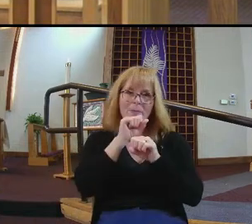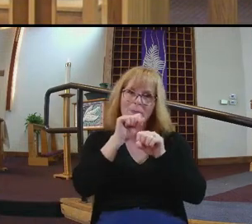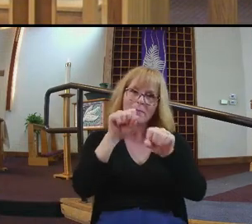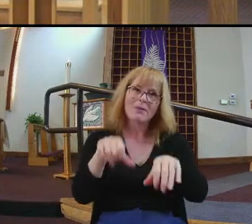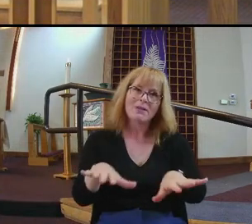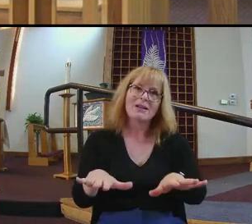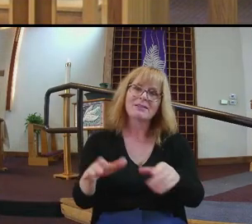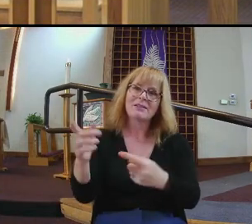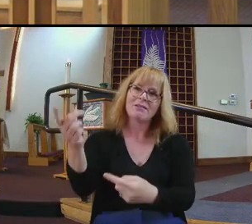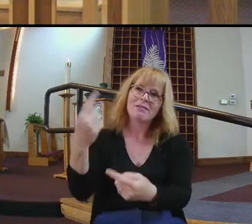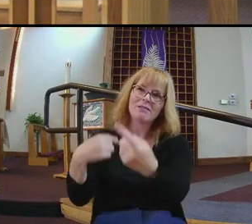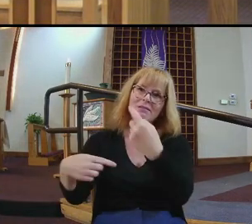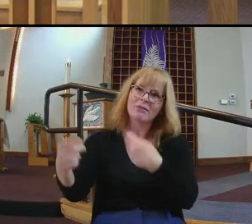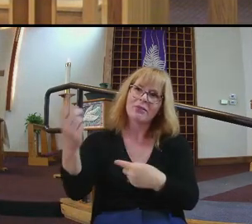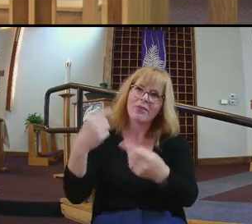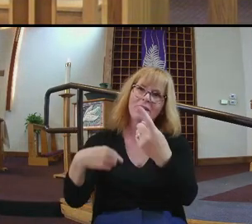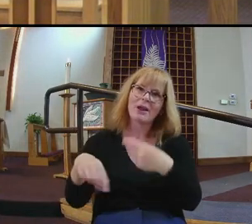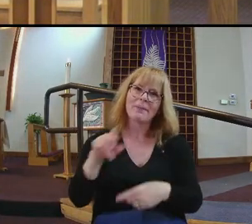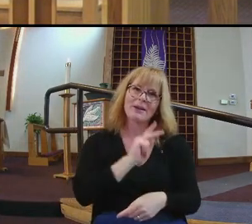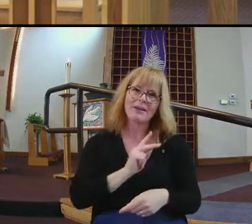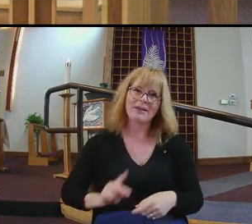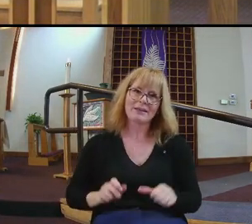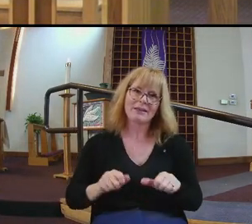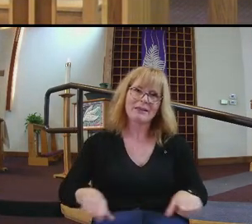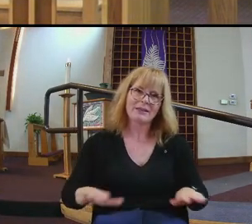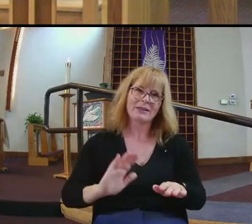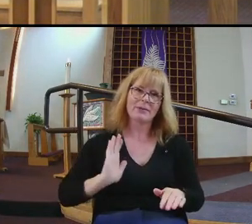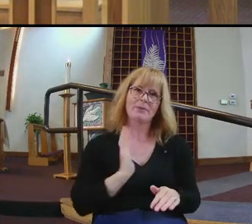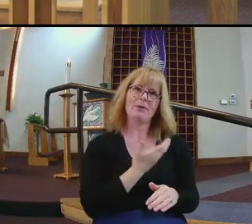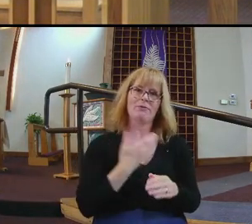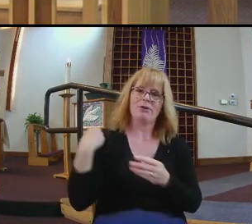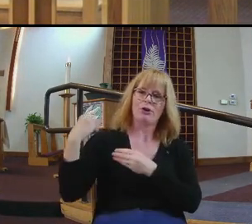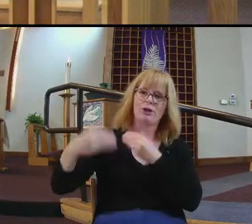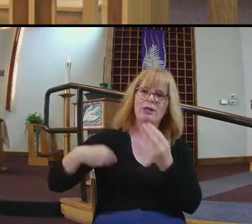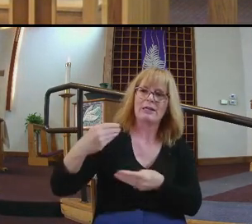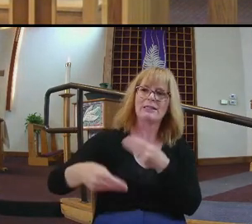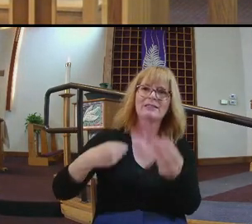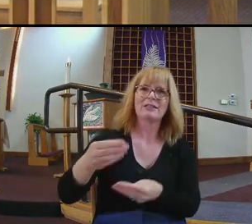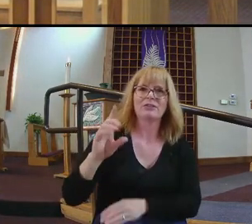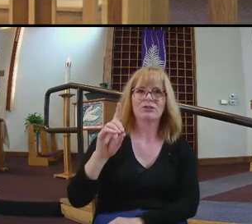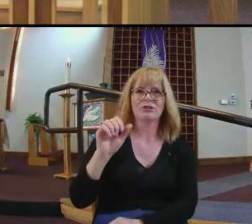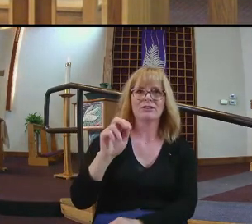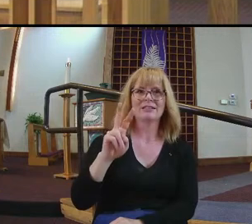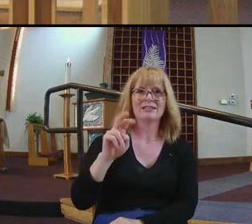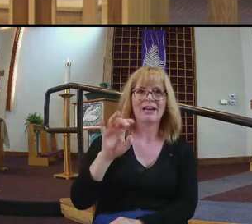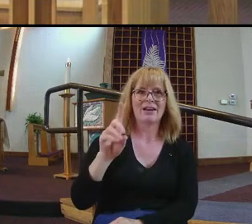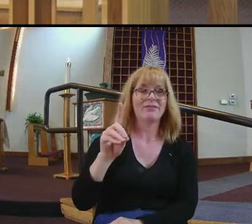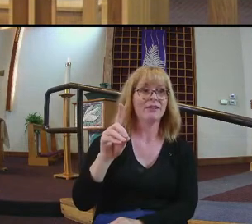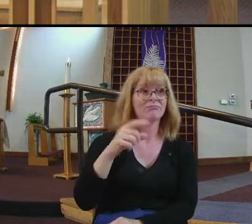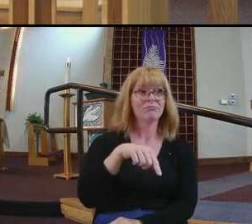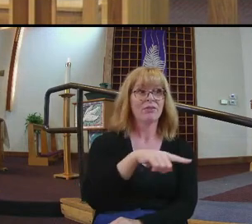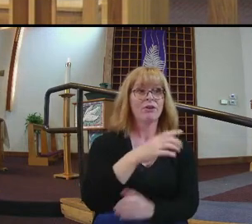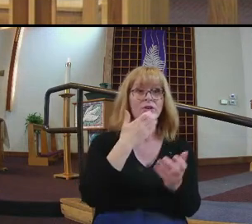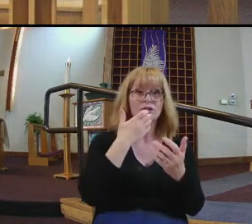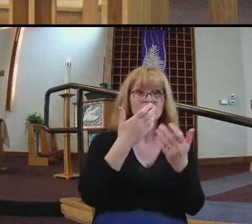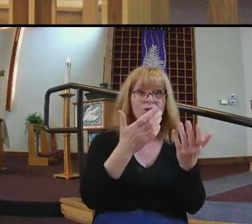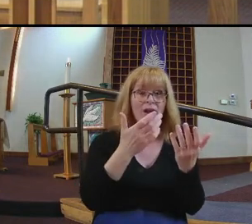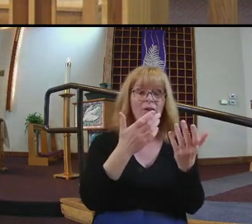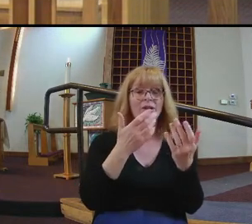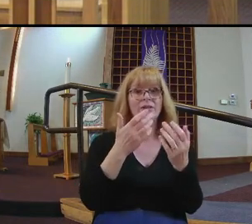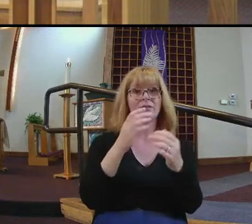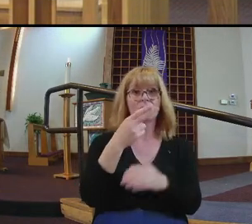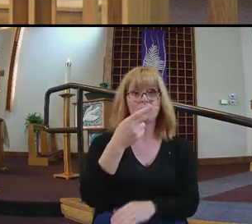is the coming kingdom of our ancestor David. They're shouting, Hosanna, God save us,